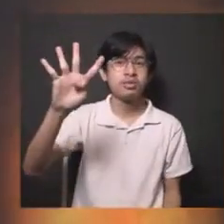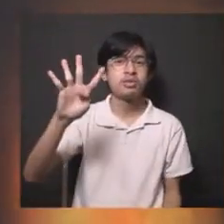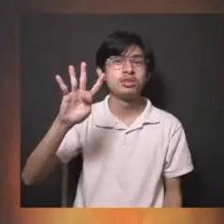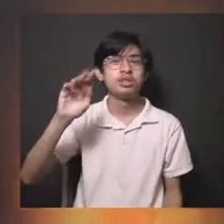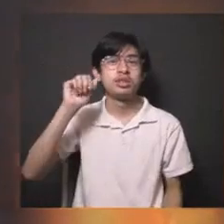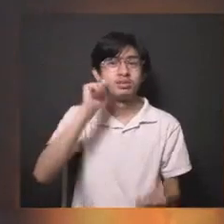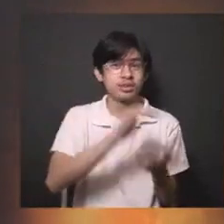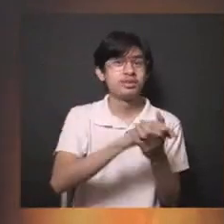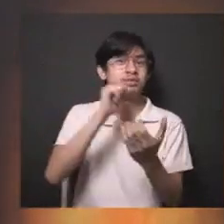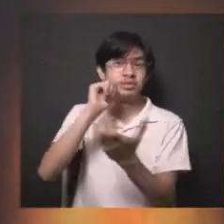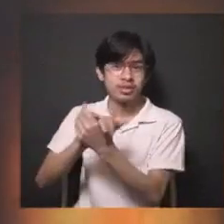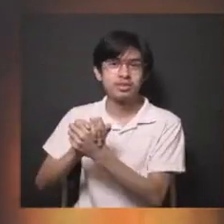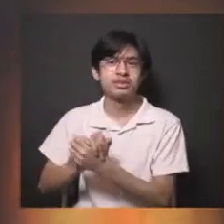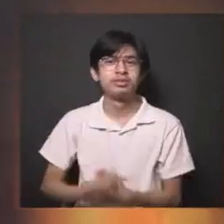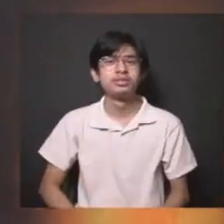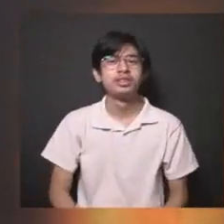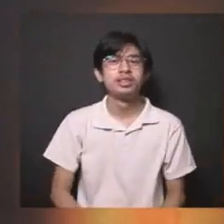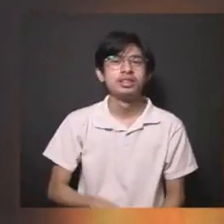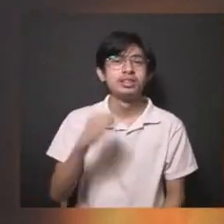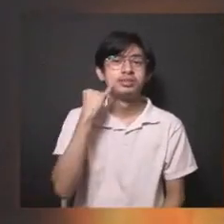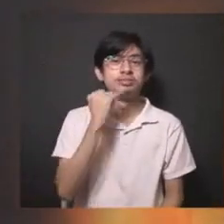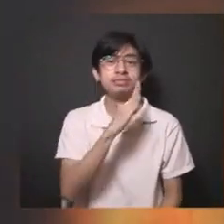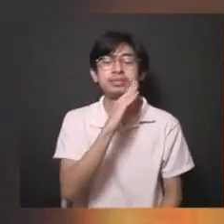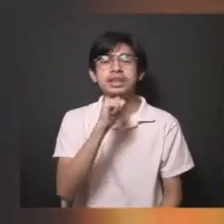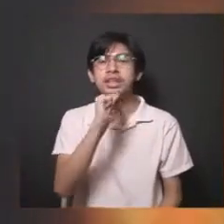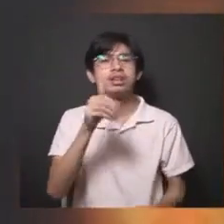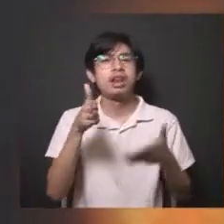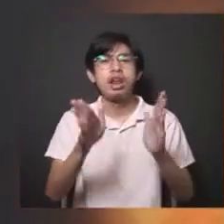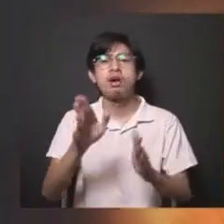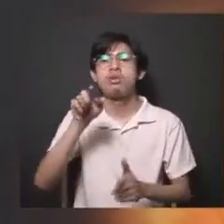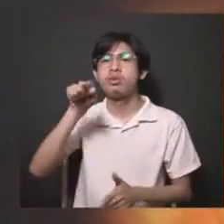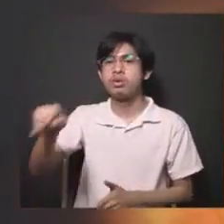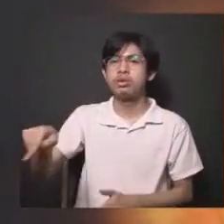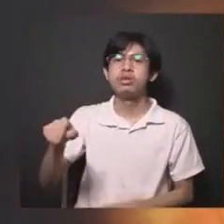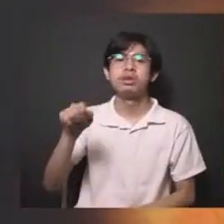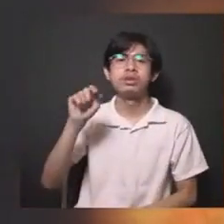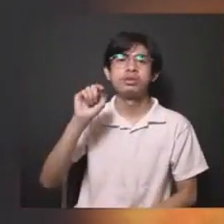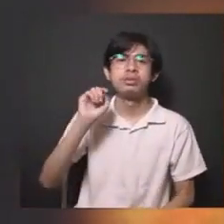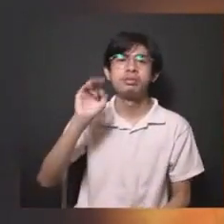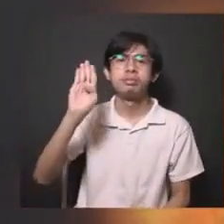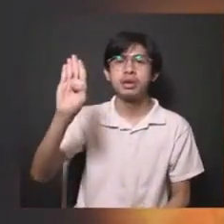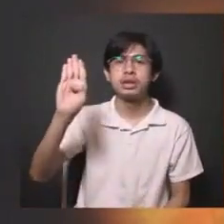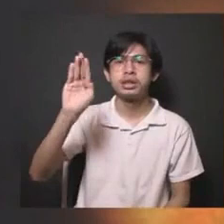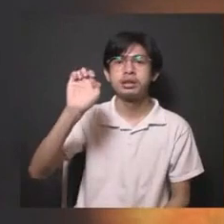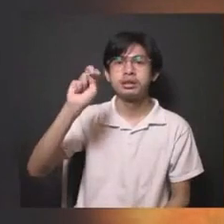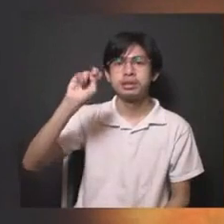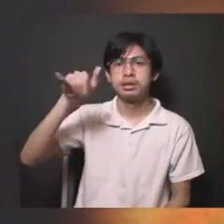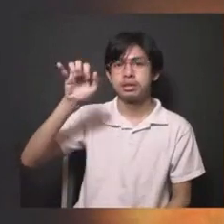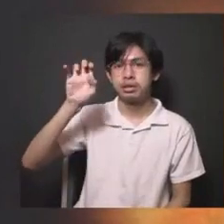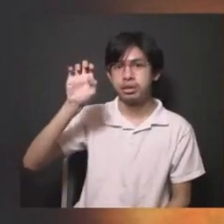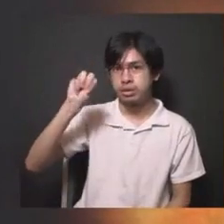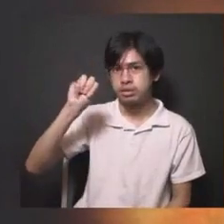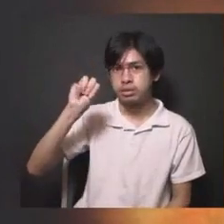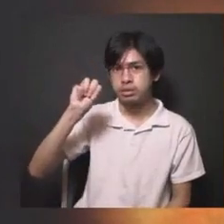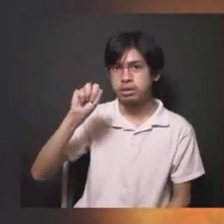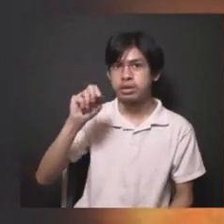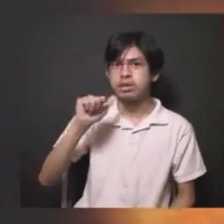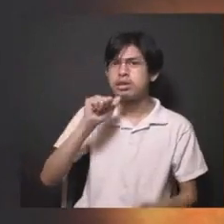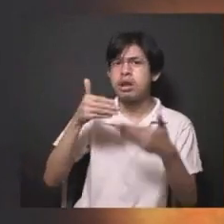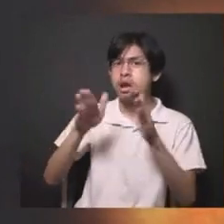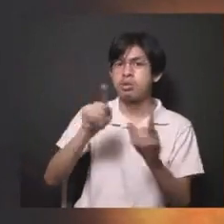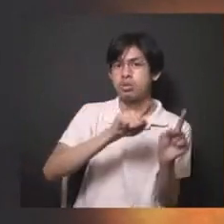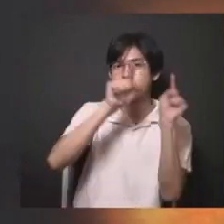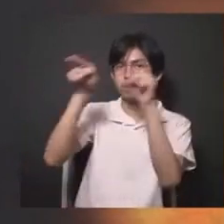Why? Because he was the new favorite. Joseph was gone. Benjamin was the new favorite. So you could see from this point